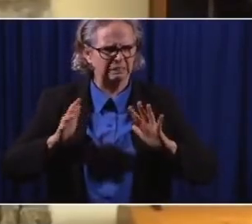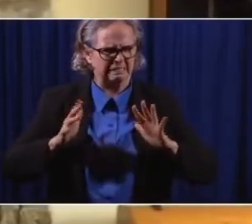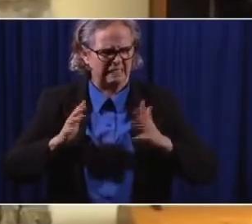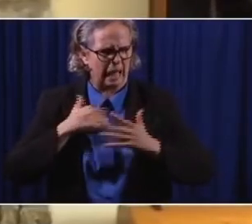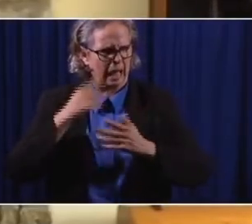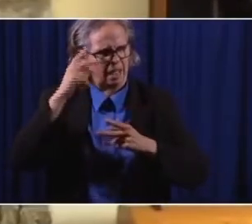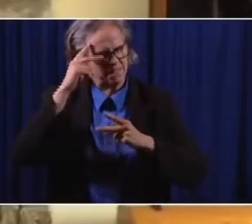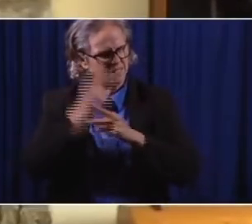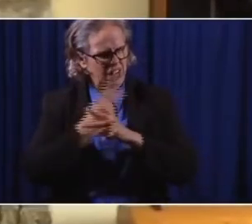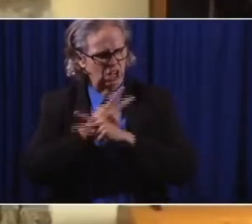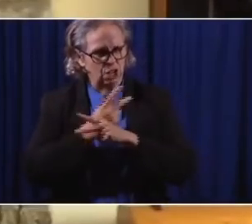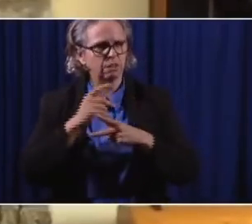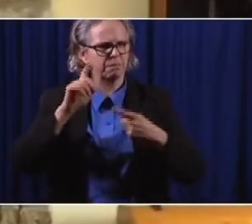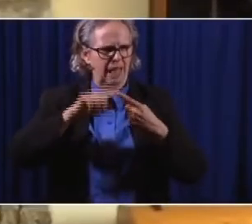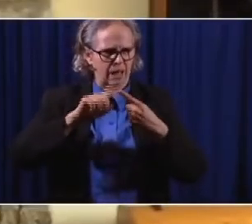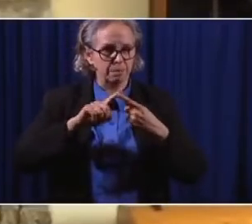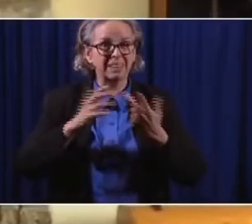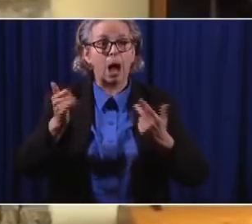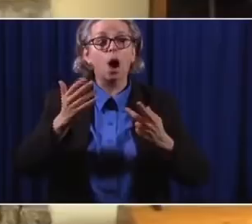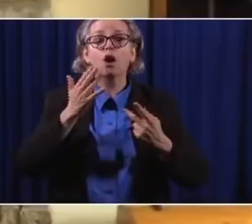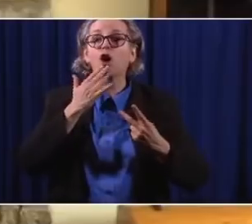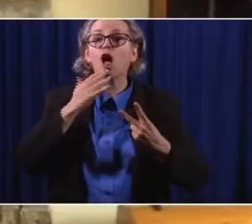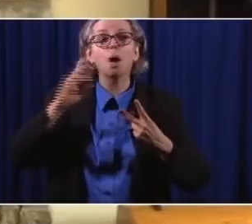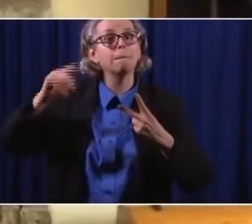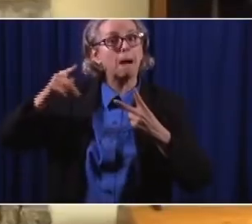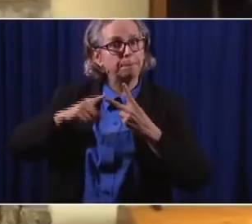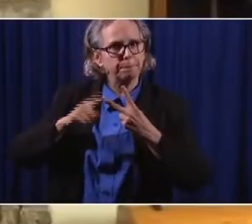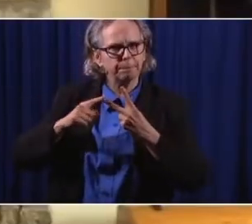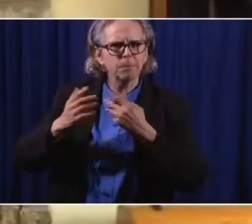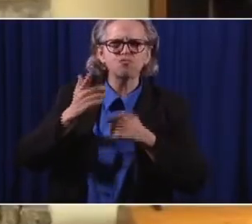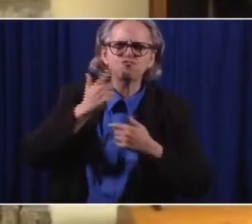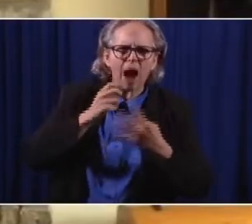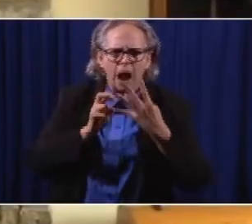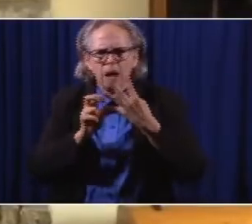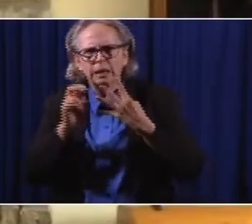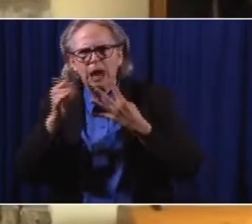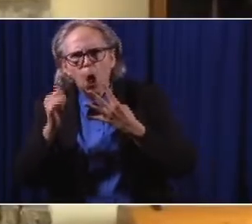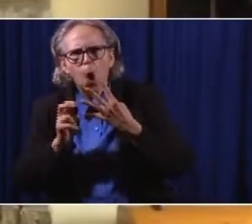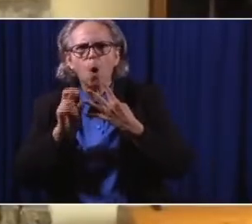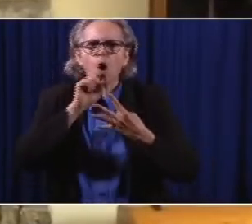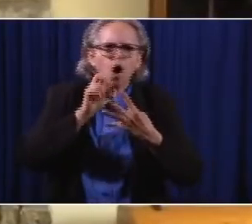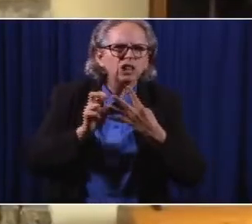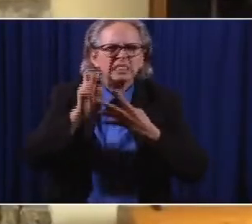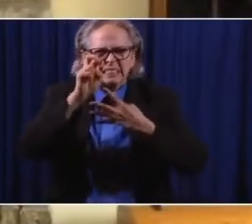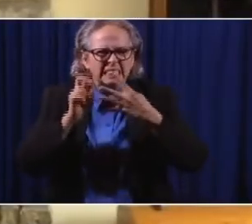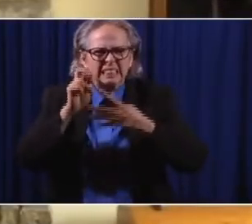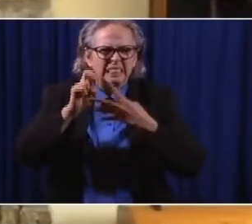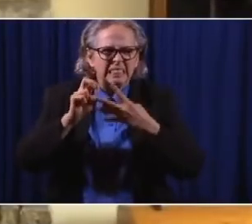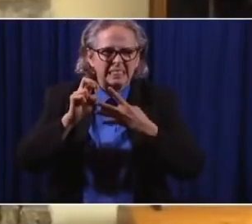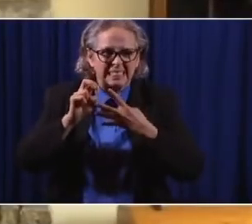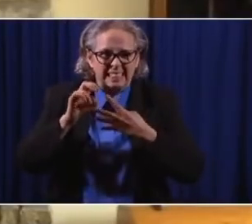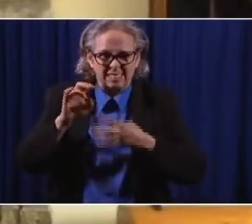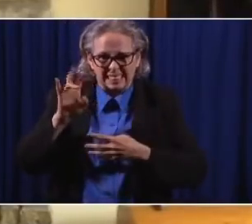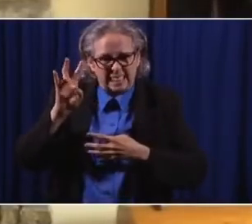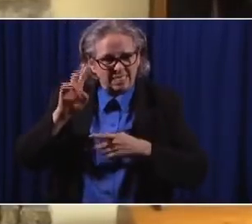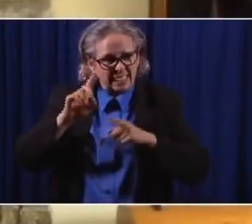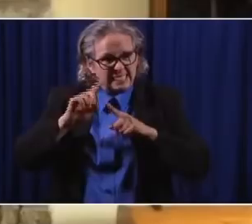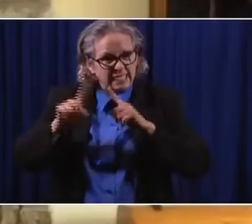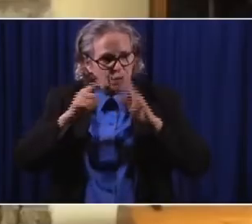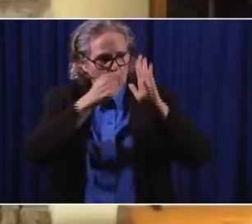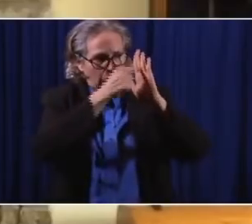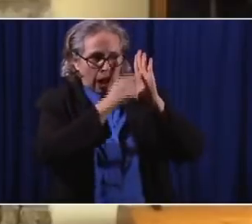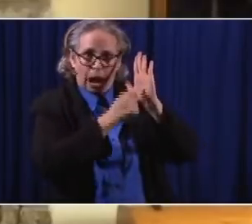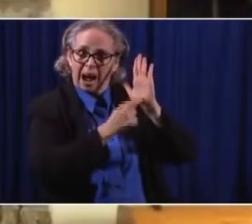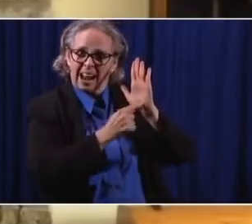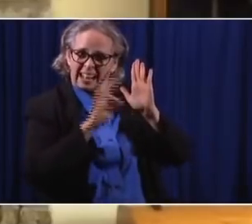The color code is 7 different potential indicators kind of come together to